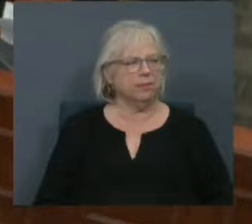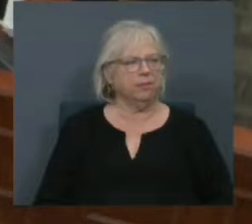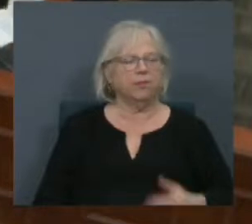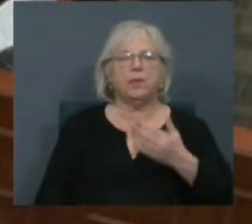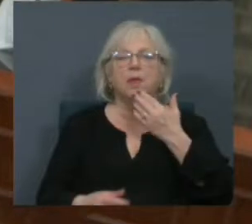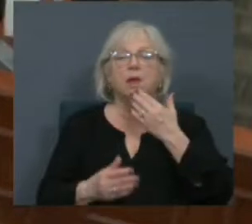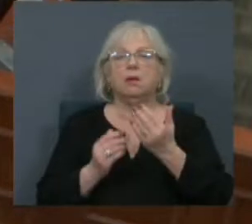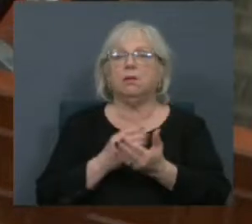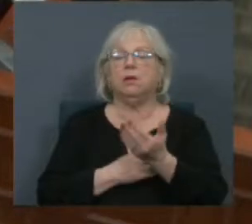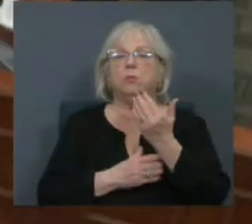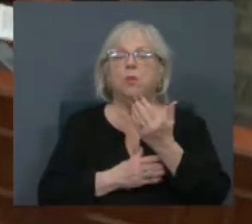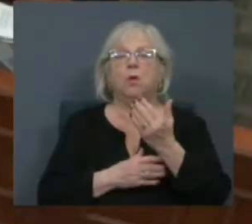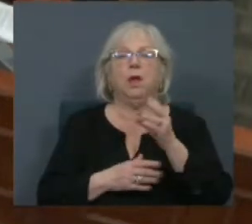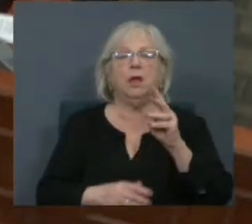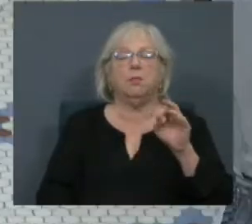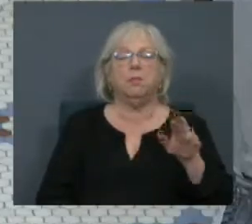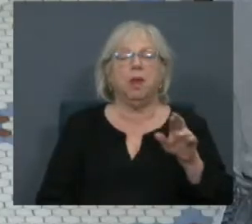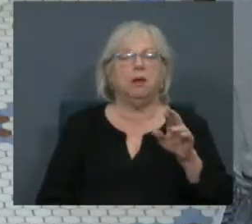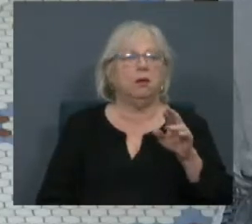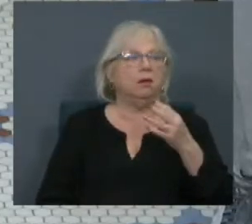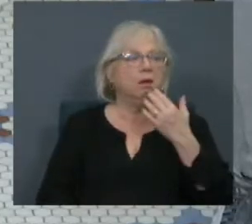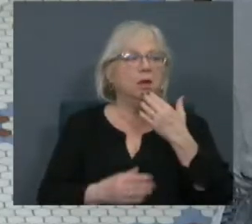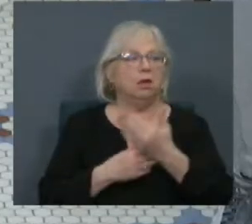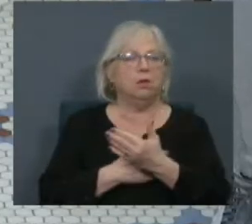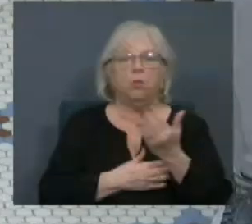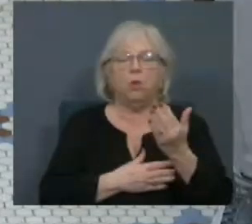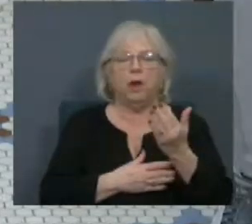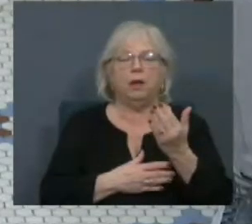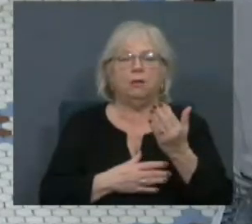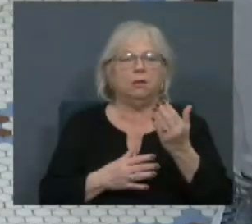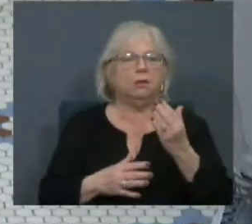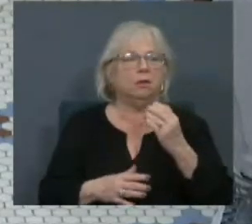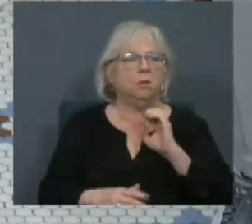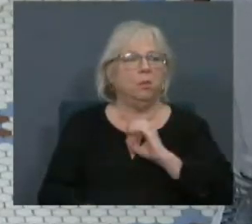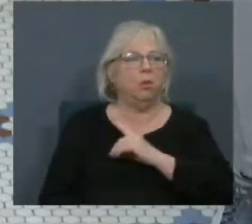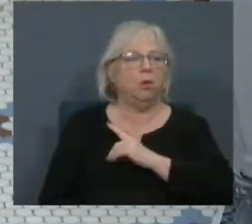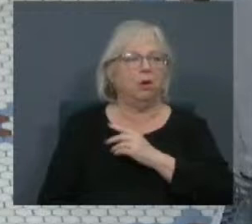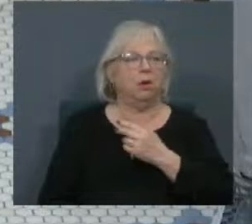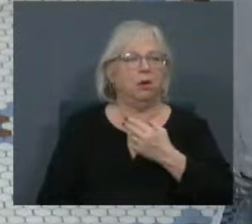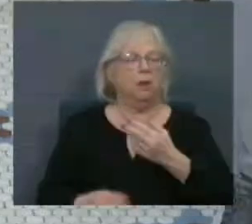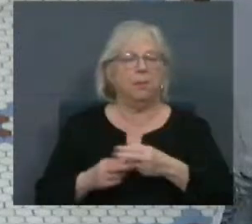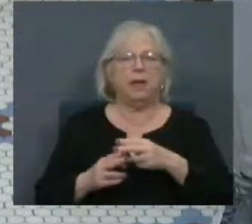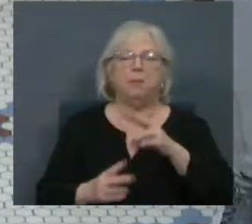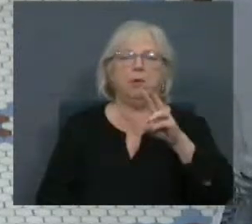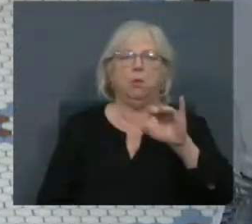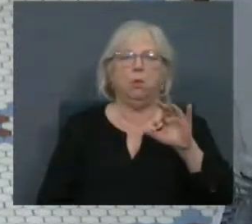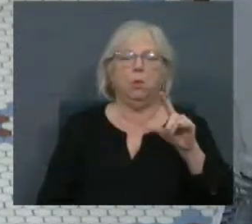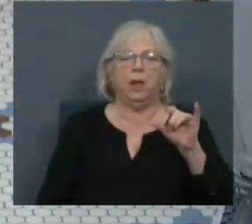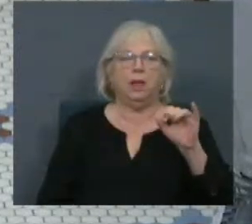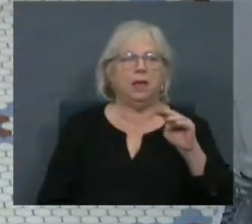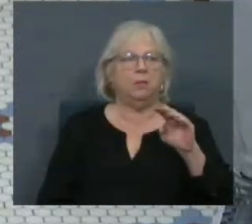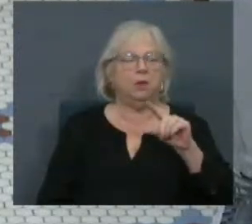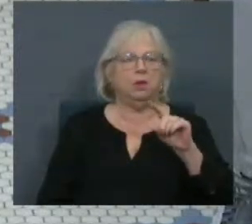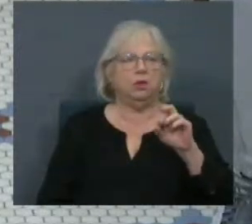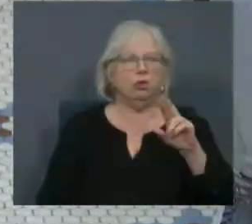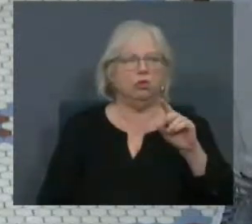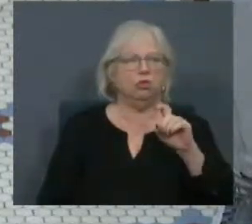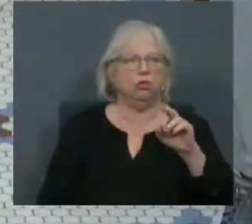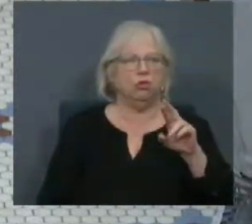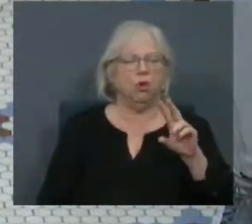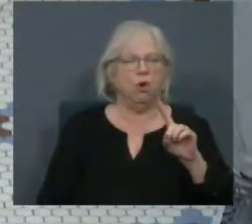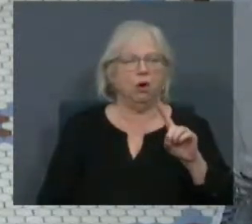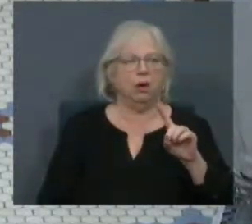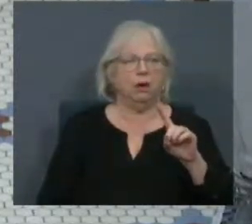Good morning, Mayor. Good morning, Board. My name's William Gerard. As Ms.